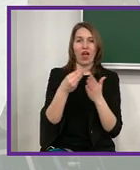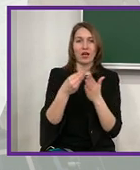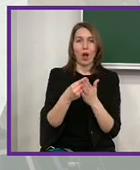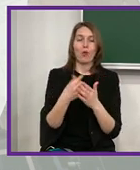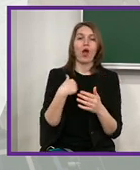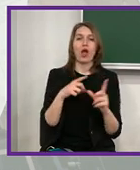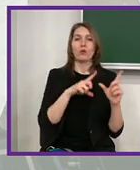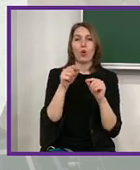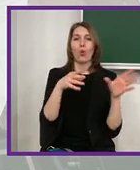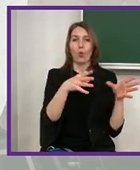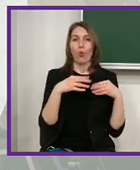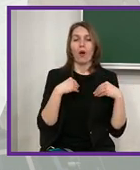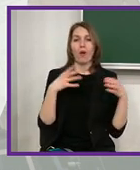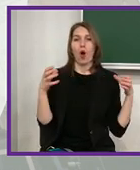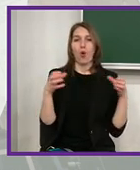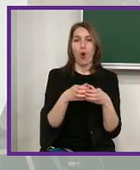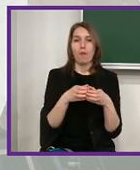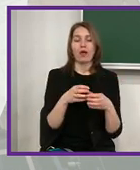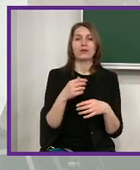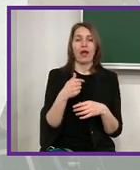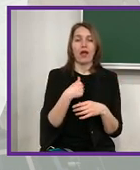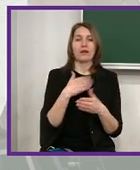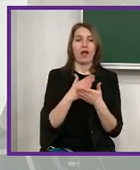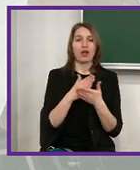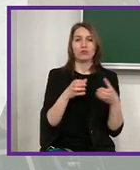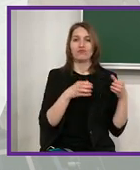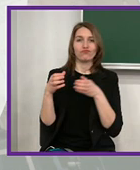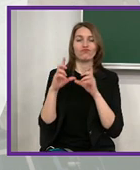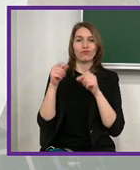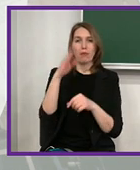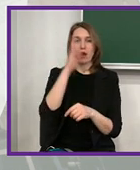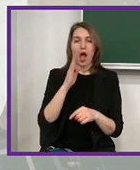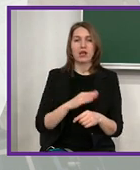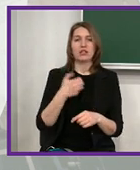world. Southeast Asia, Brazil, Guatemala,